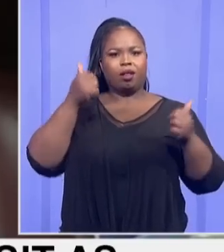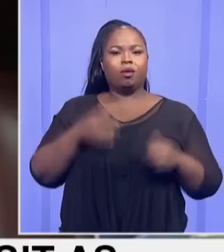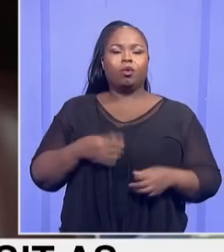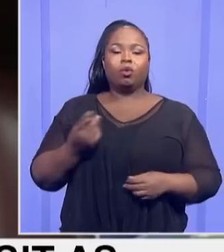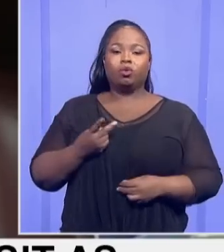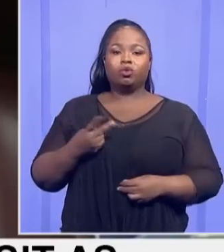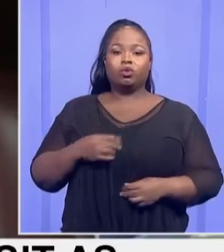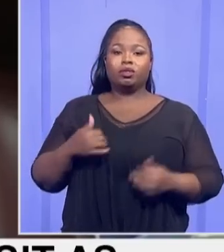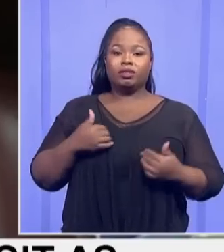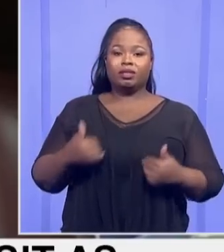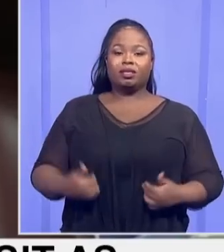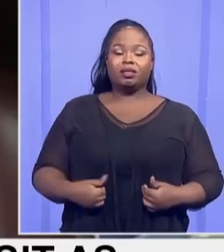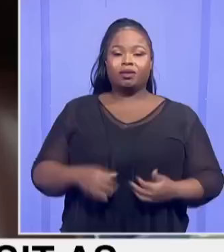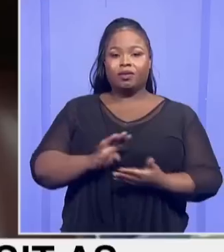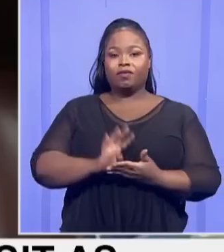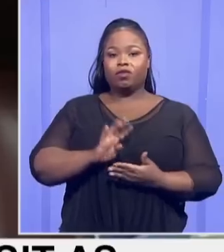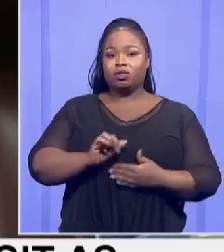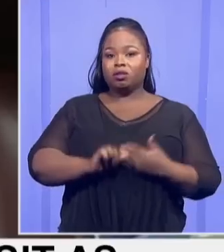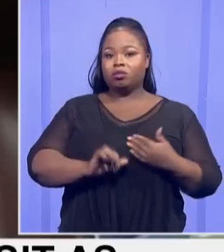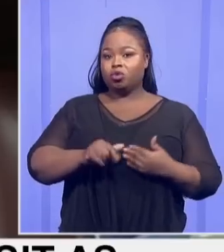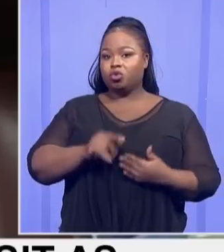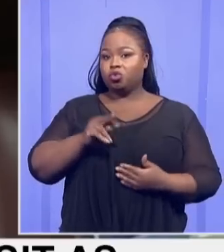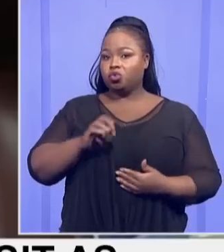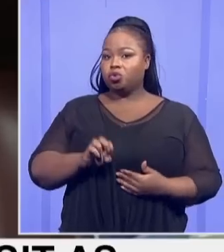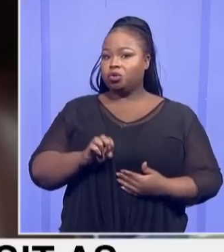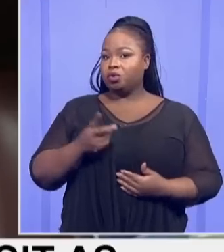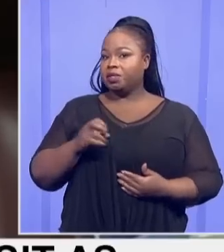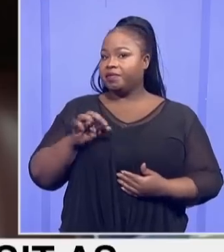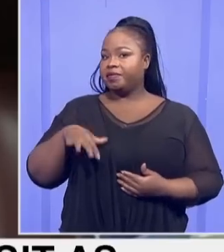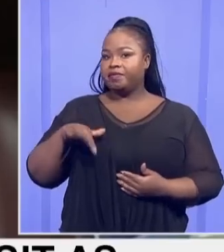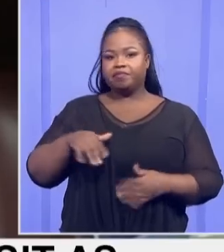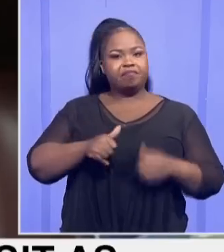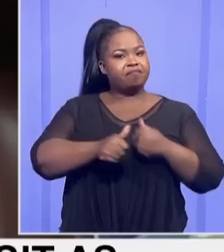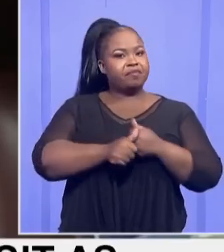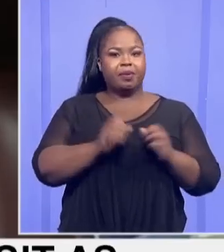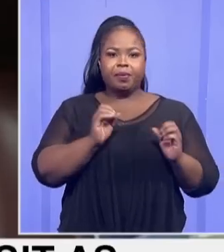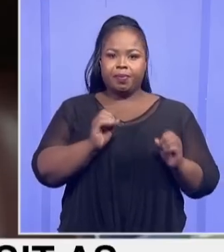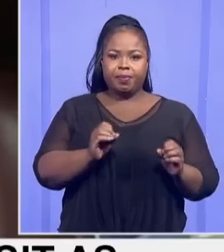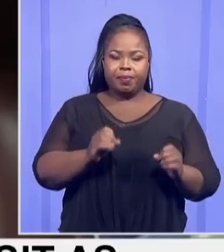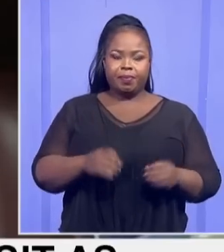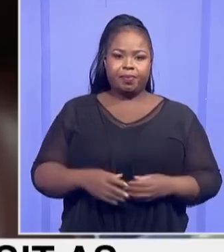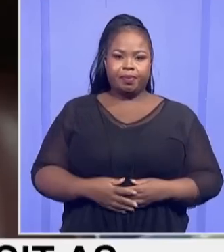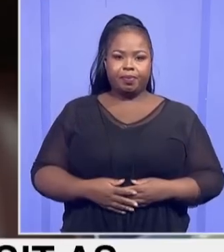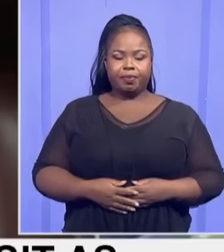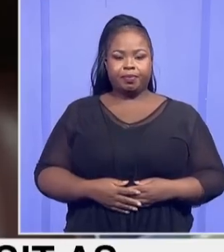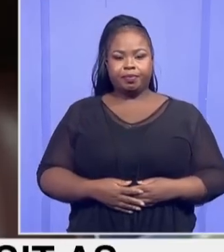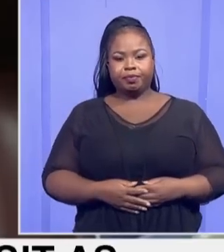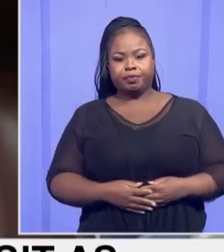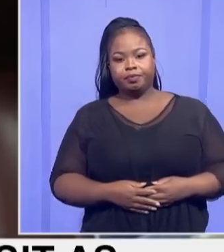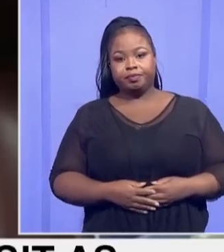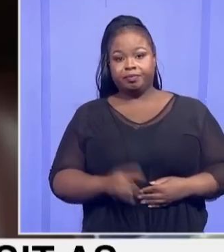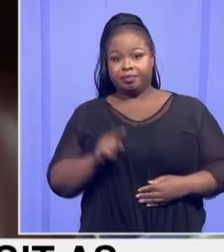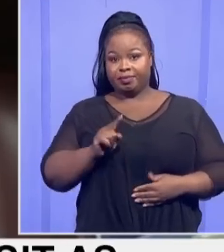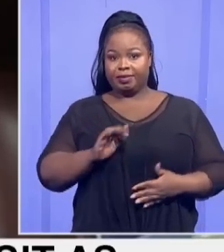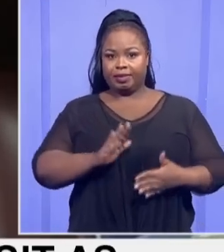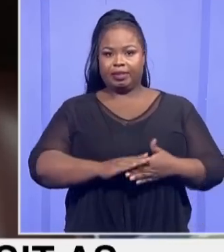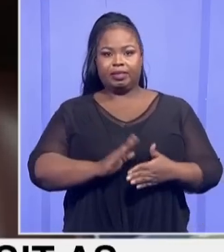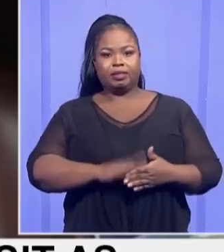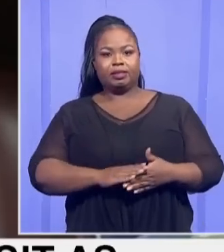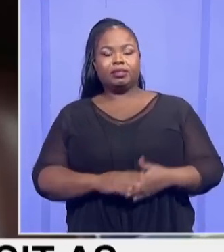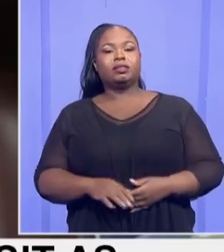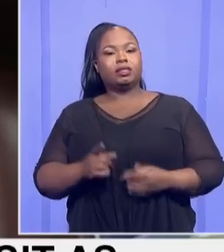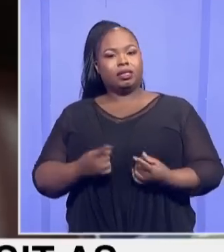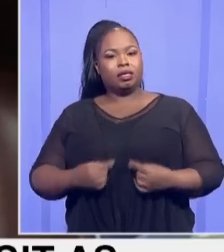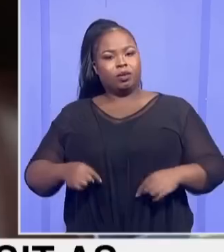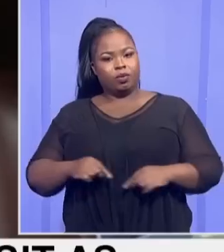Sunday, 14 June 2015 was not complied with. It is for this reason that we are